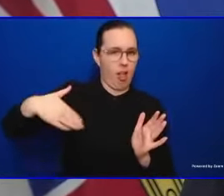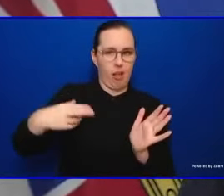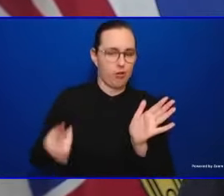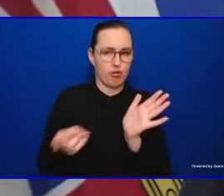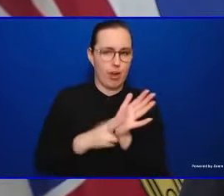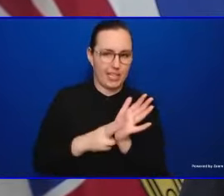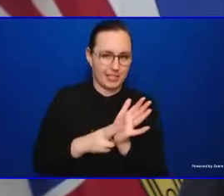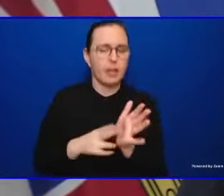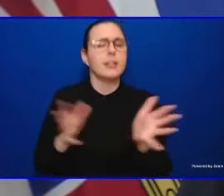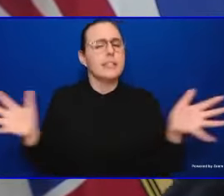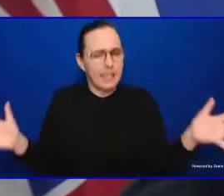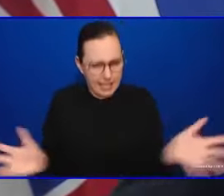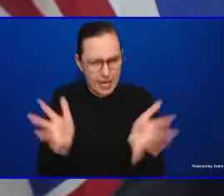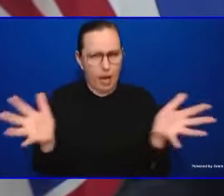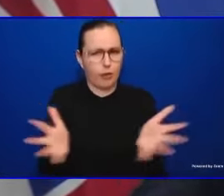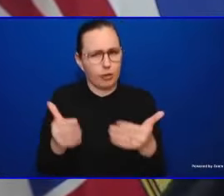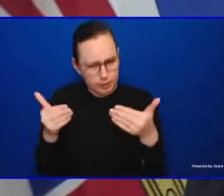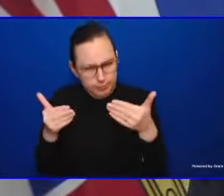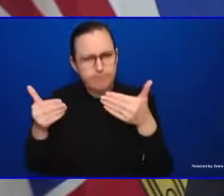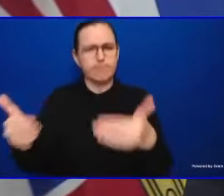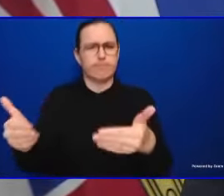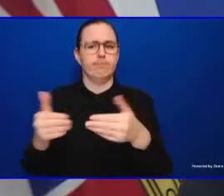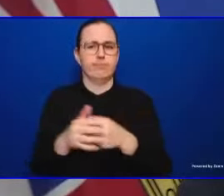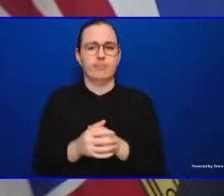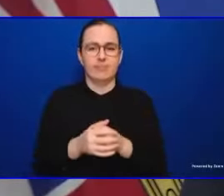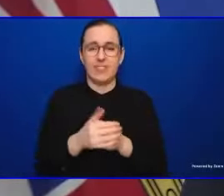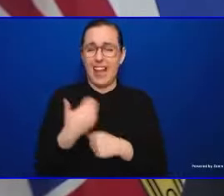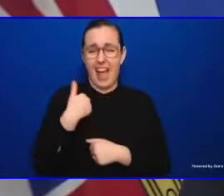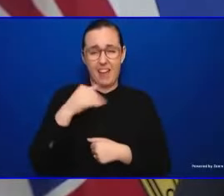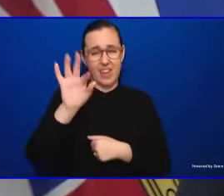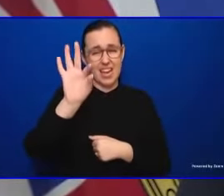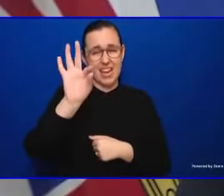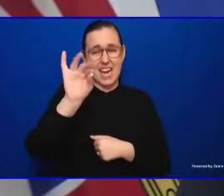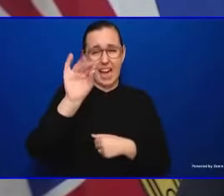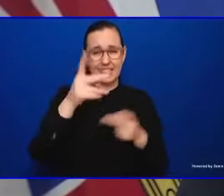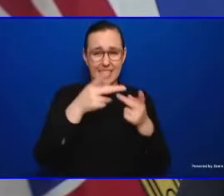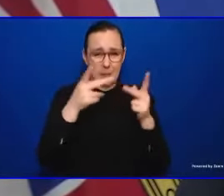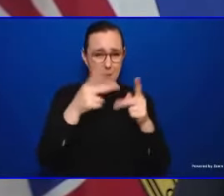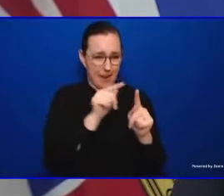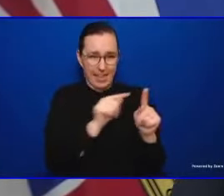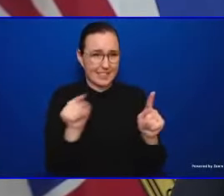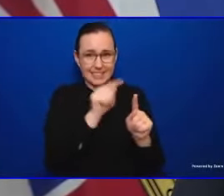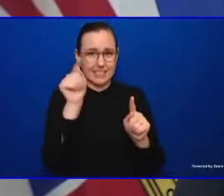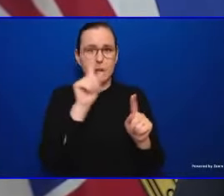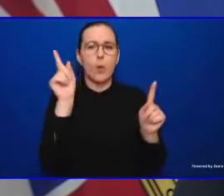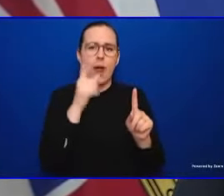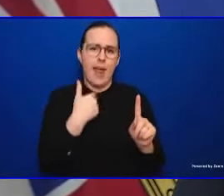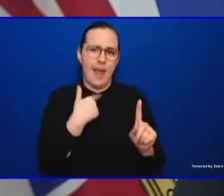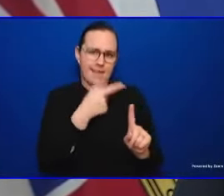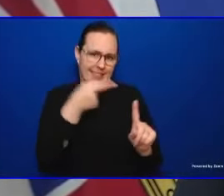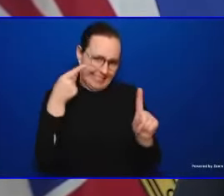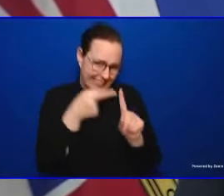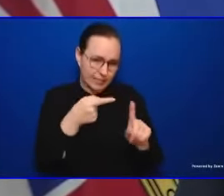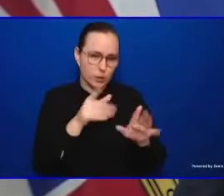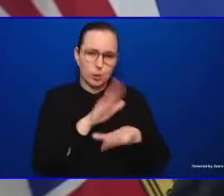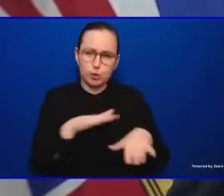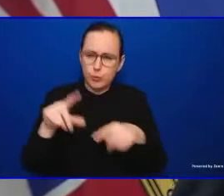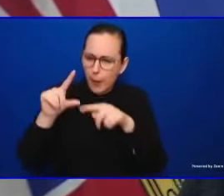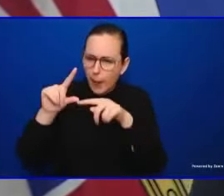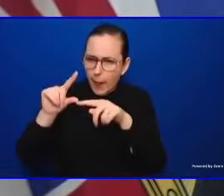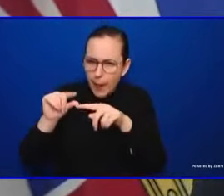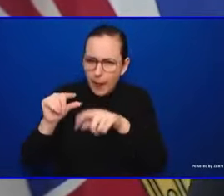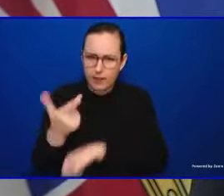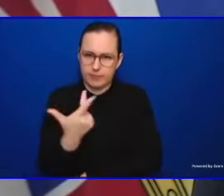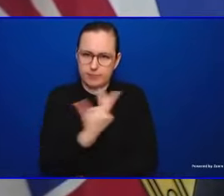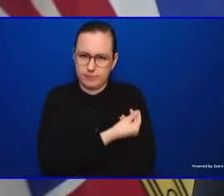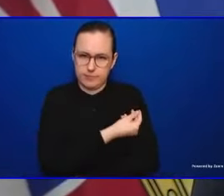centres around BC that have the pediatric vaccine, the Pfizer pediatric vaccine for children 5 to 11 designed